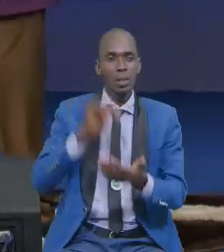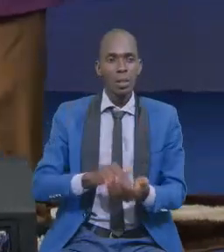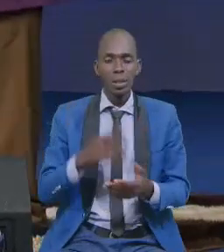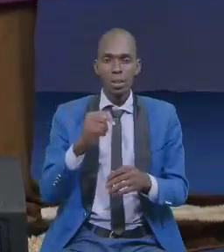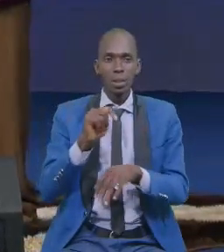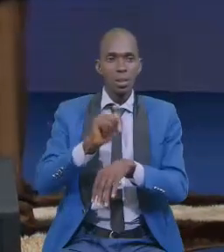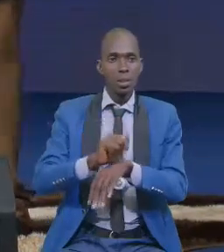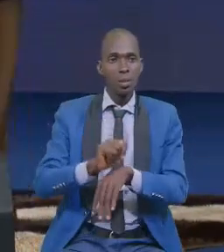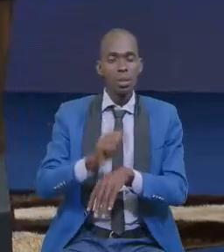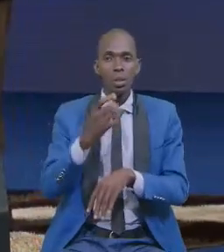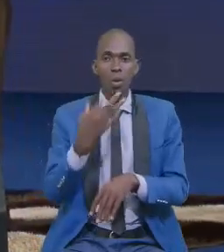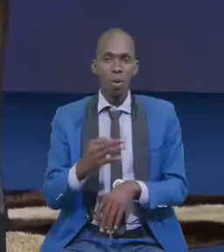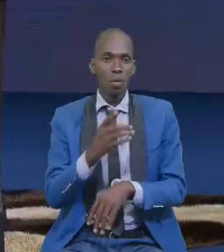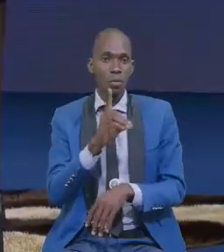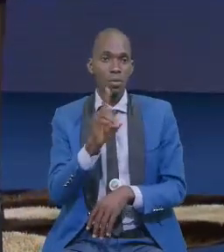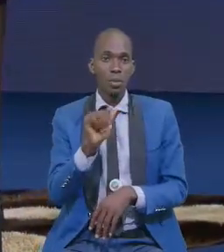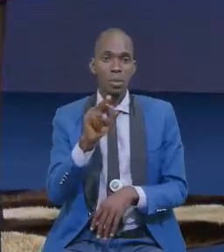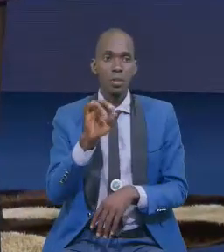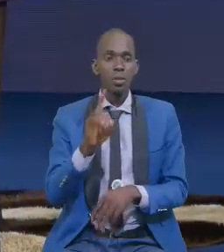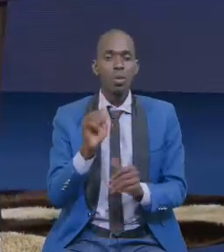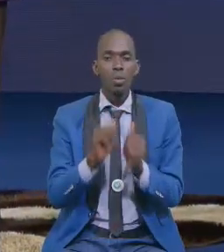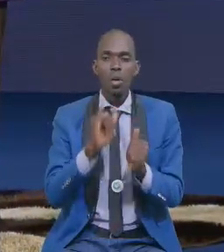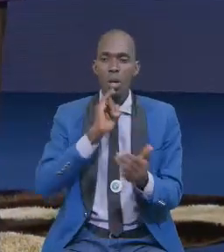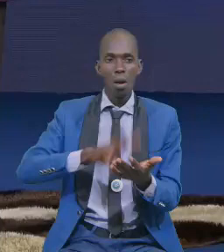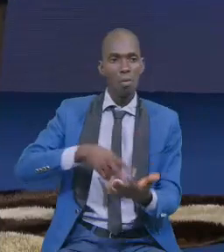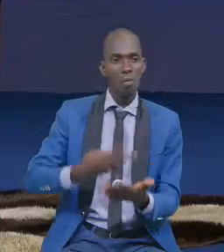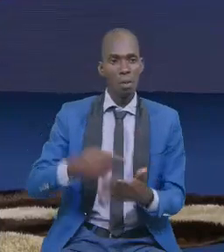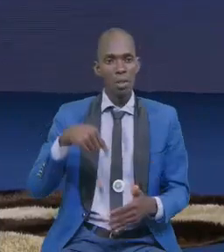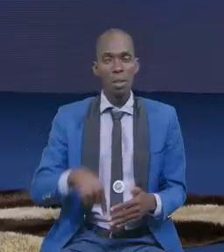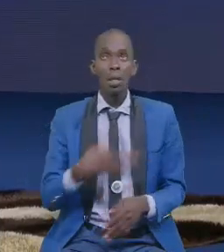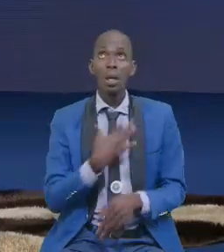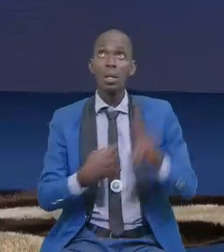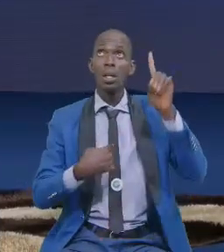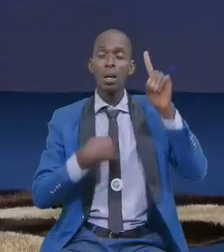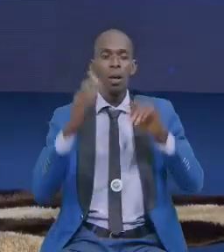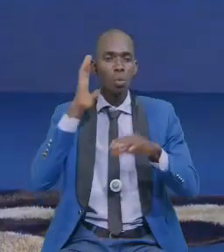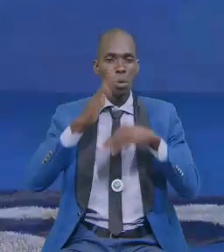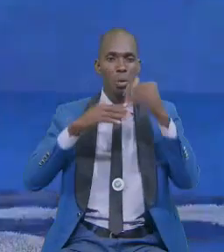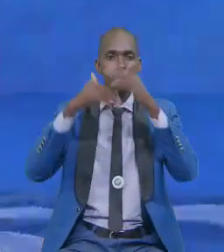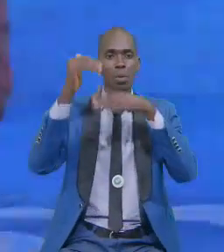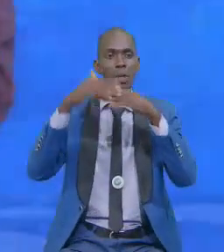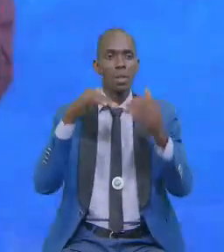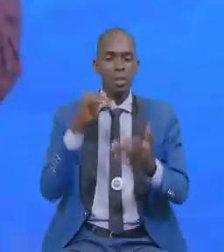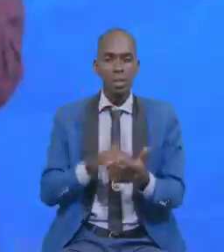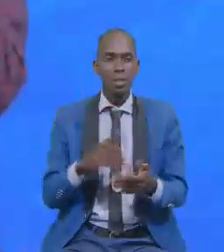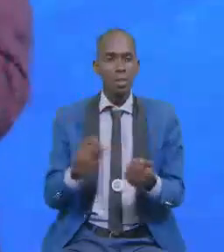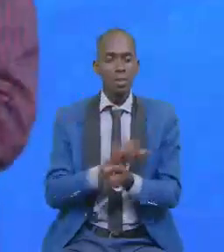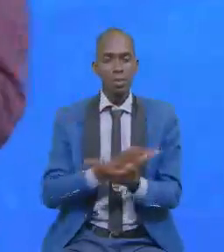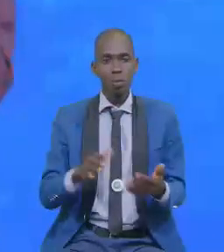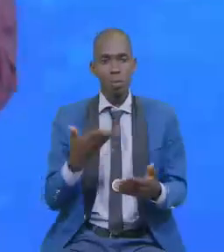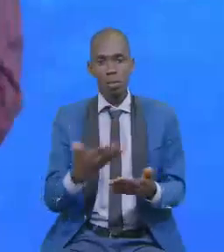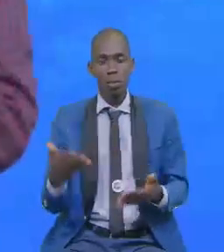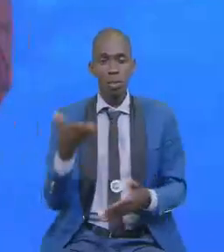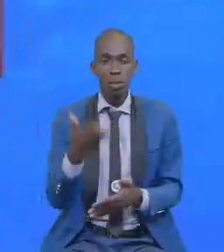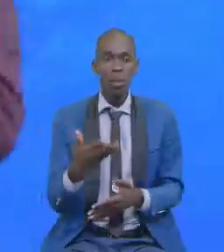of David, which is falling down. And I will build again the ruins thereof, and I will